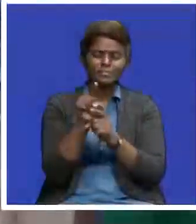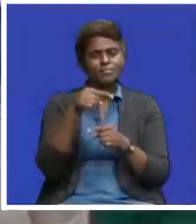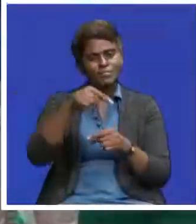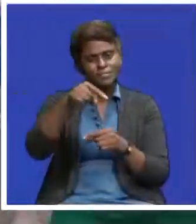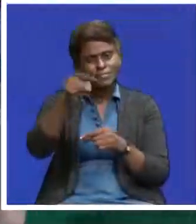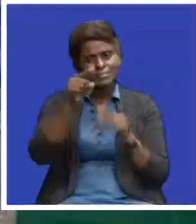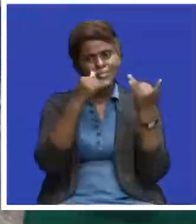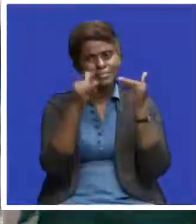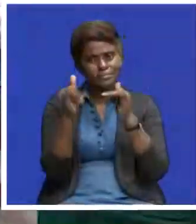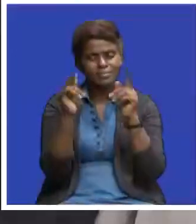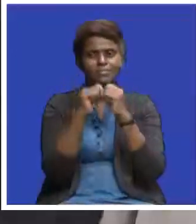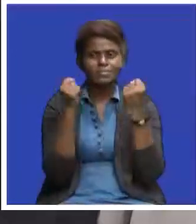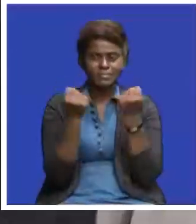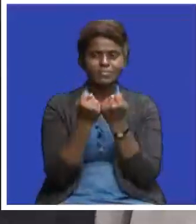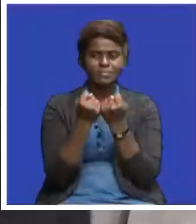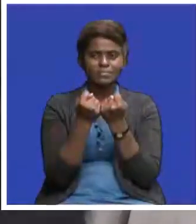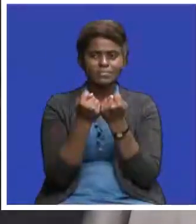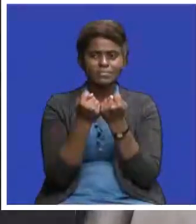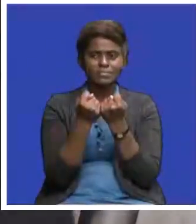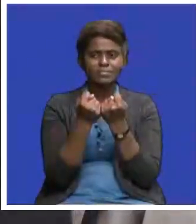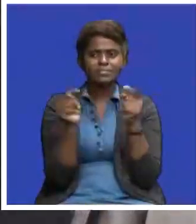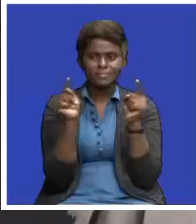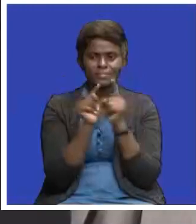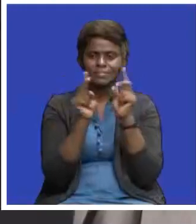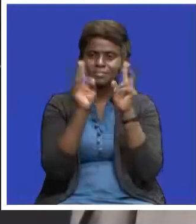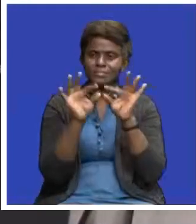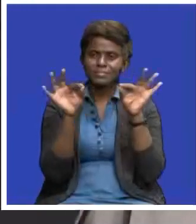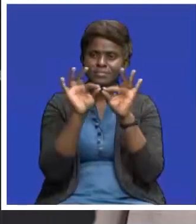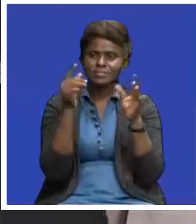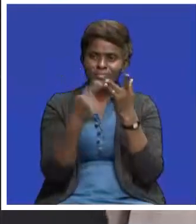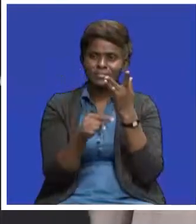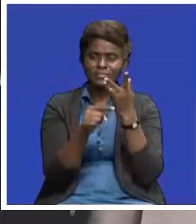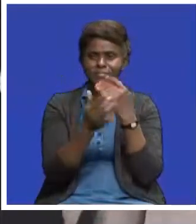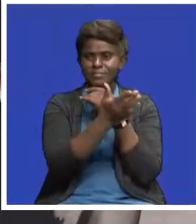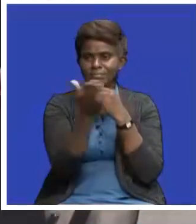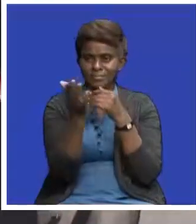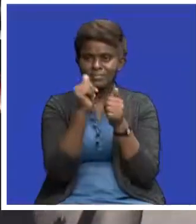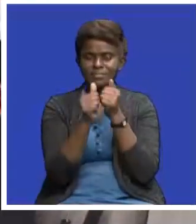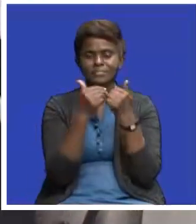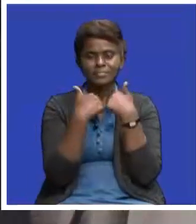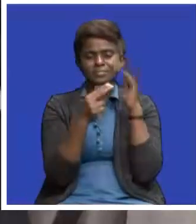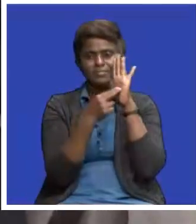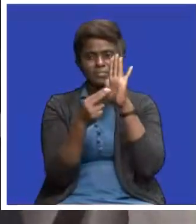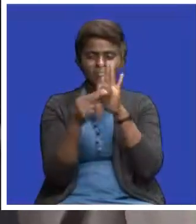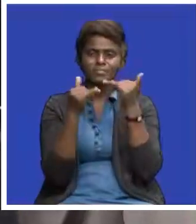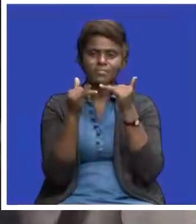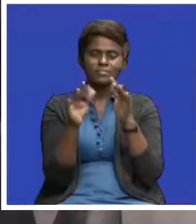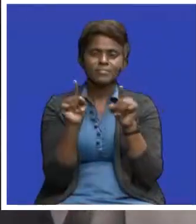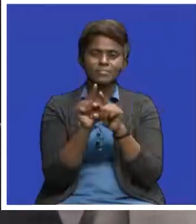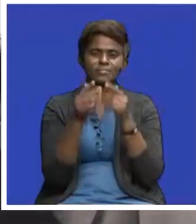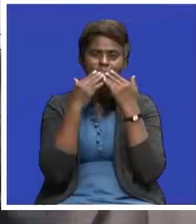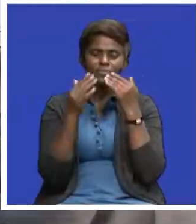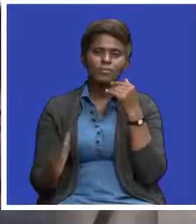consistency in performance by the team and very important that which has been shown by the players